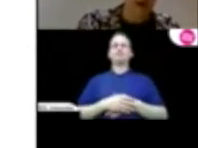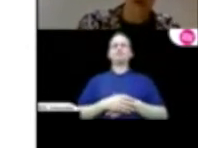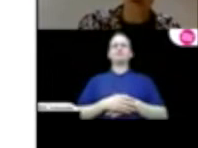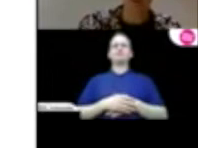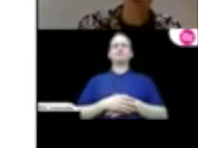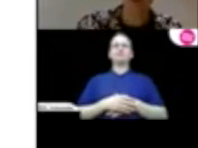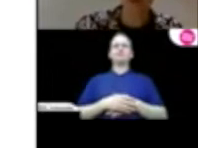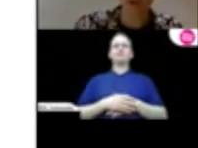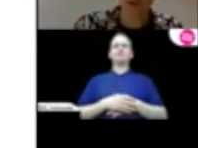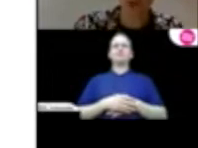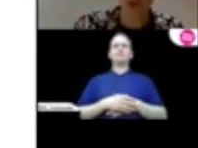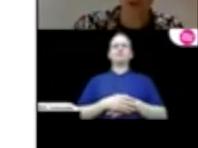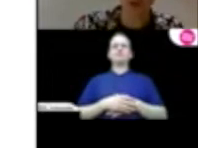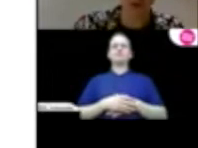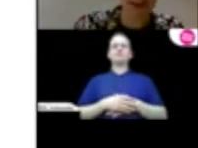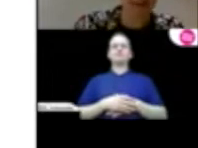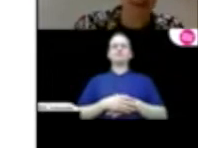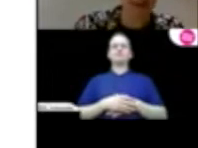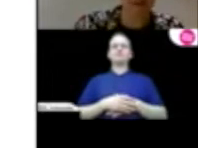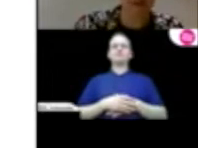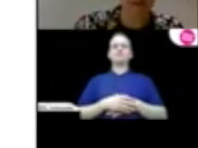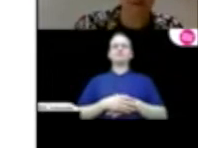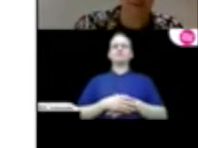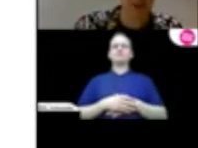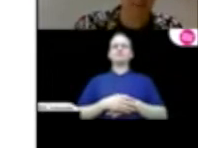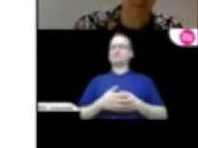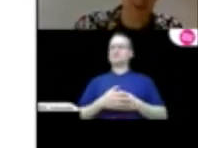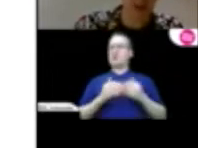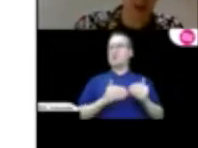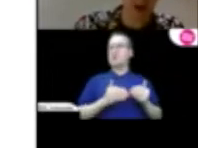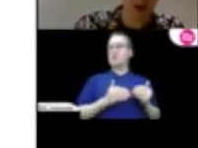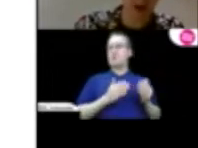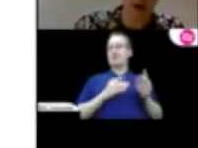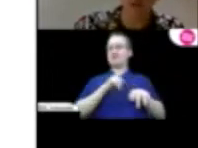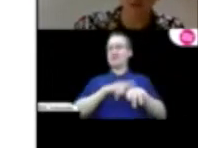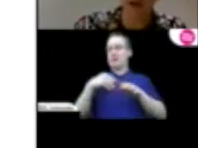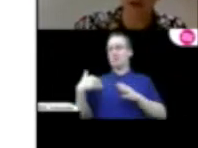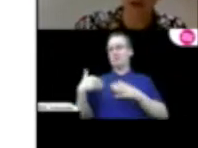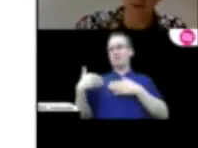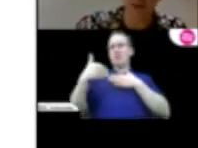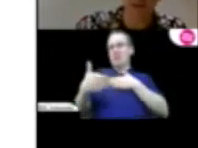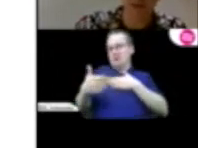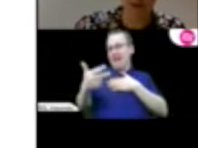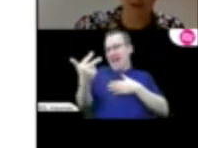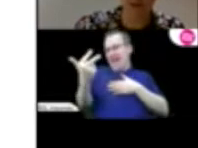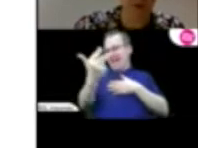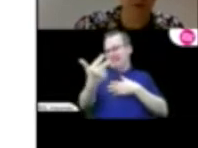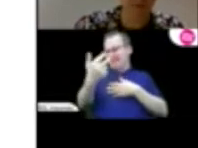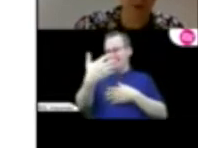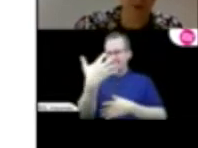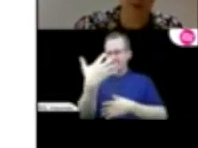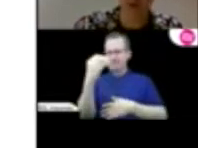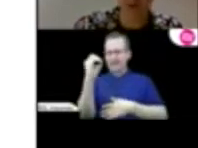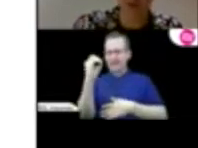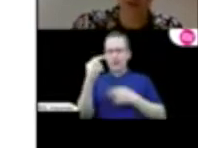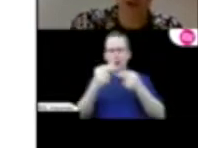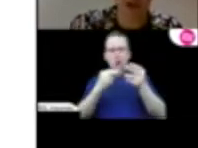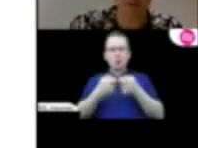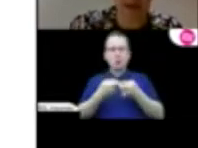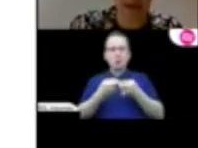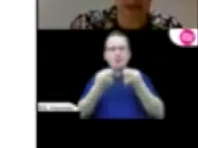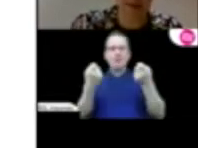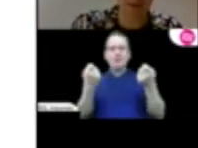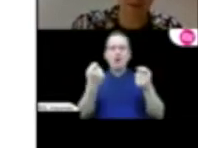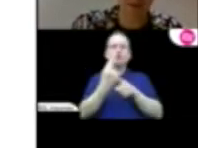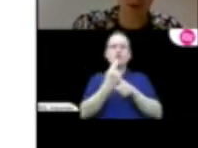and now we'll move on to 1850, when newspapers reported on the